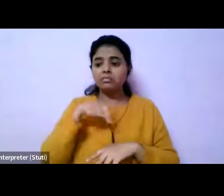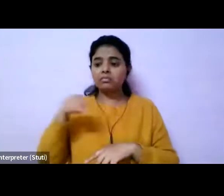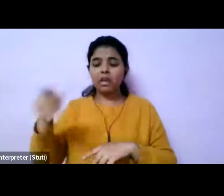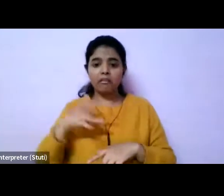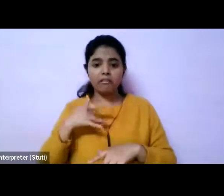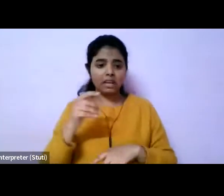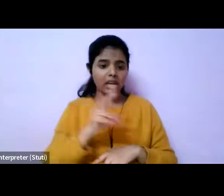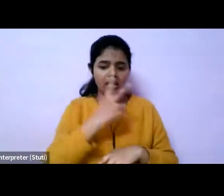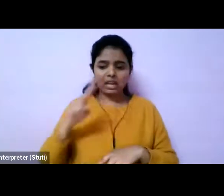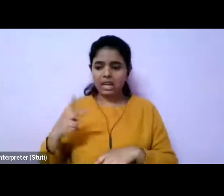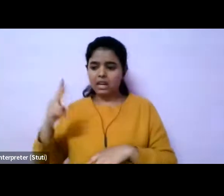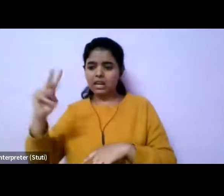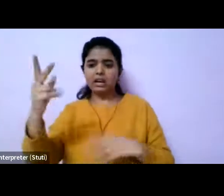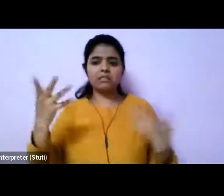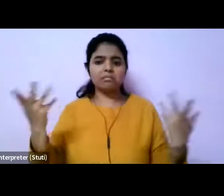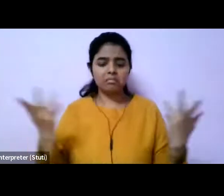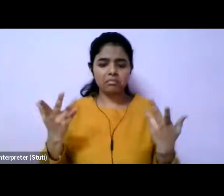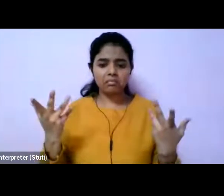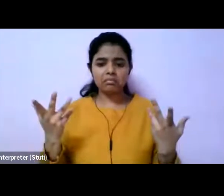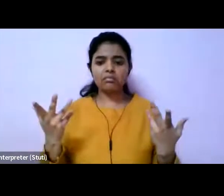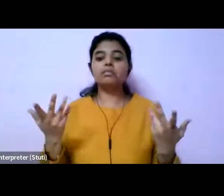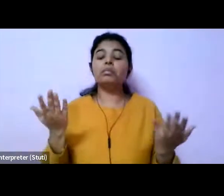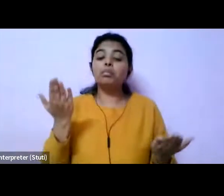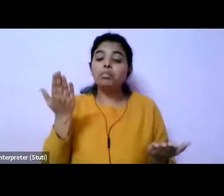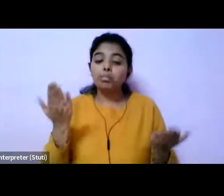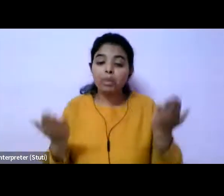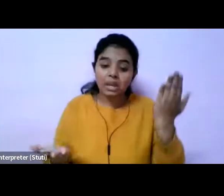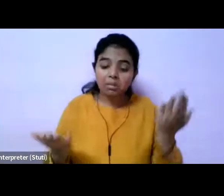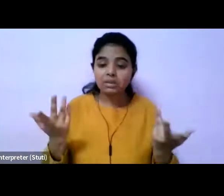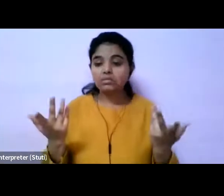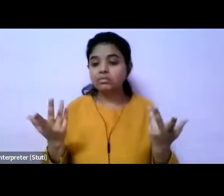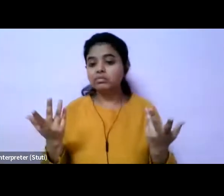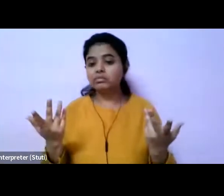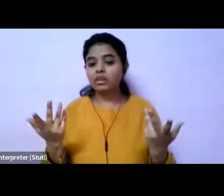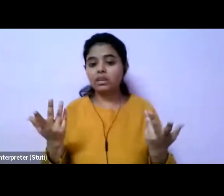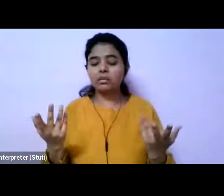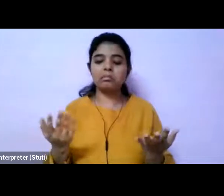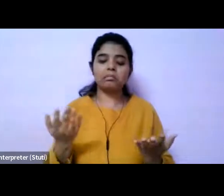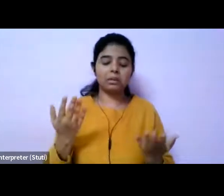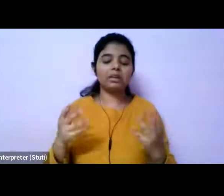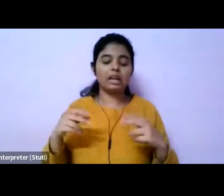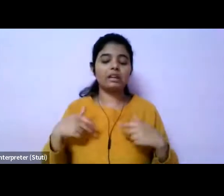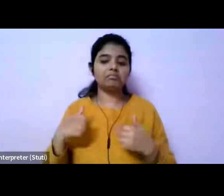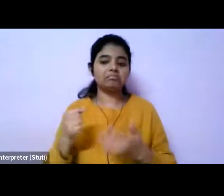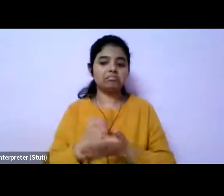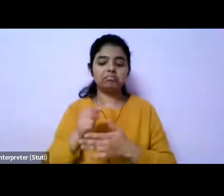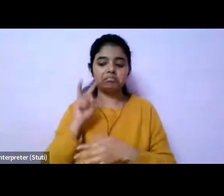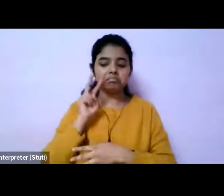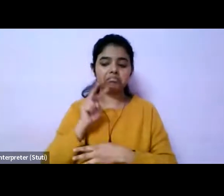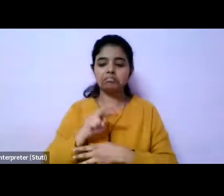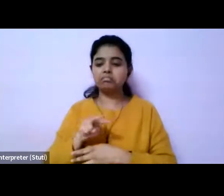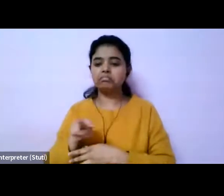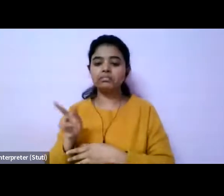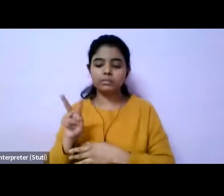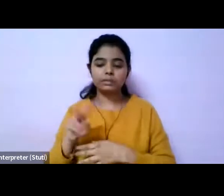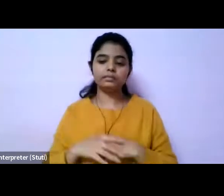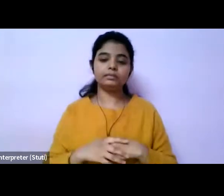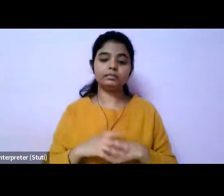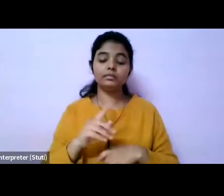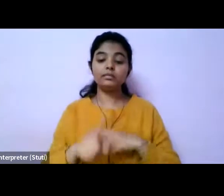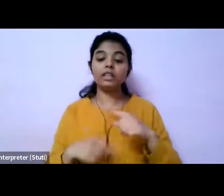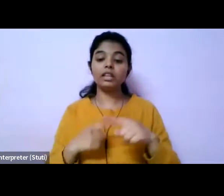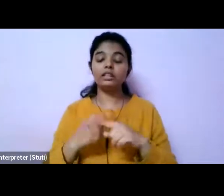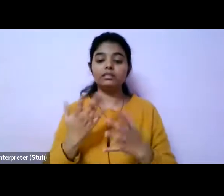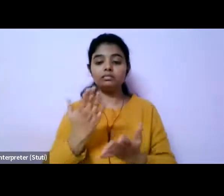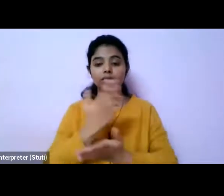Is also what this paper might try to look at. And also, if a